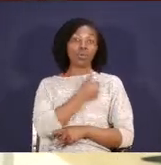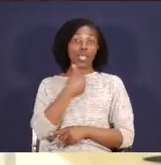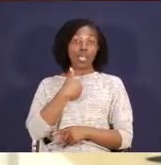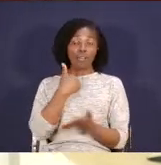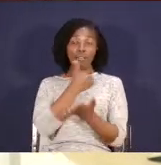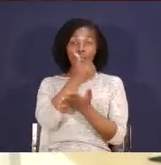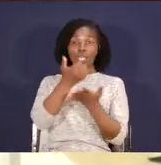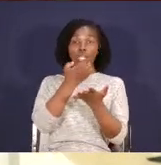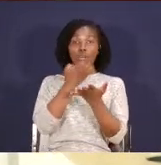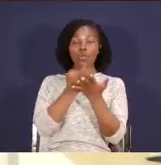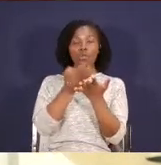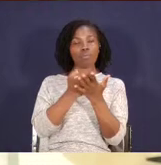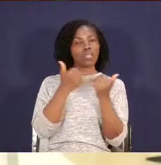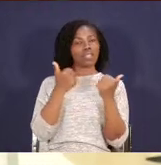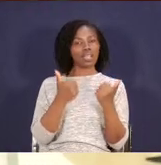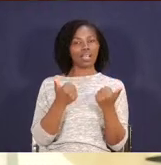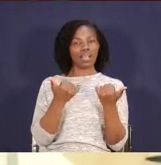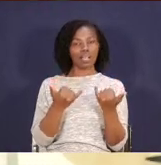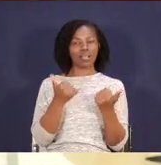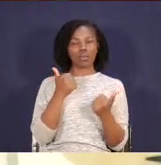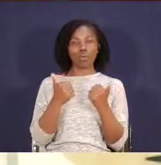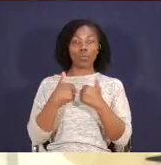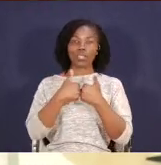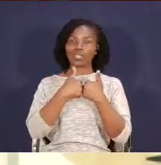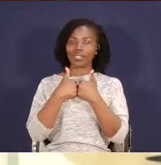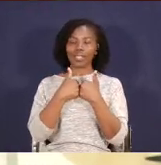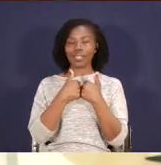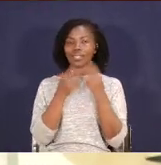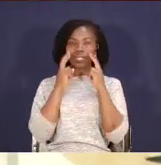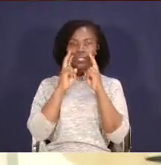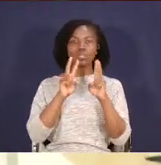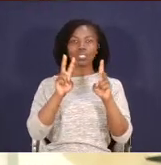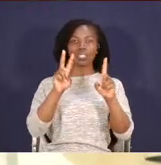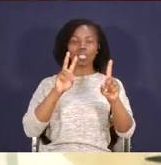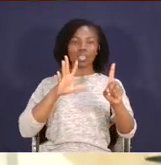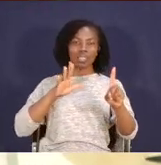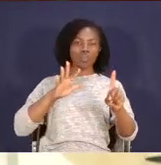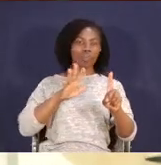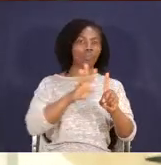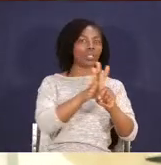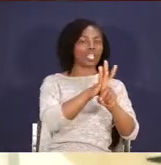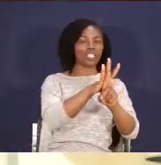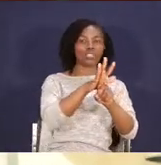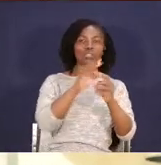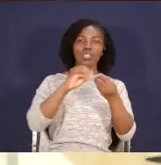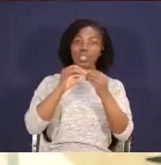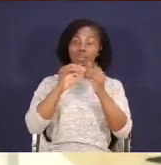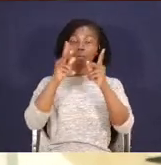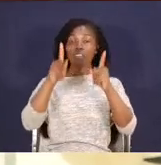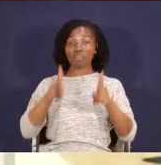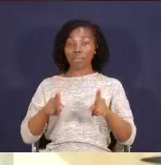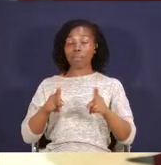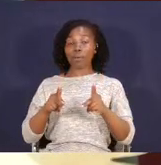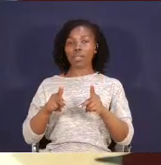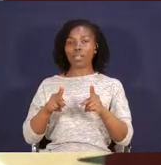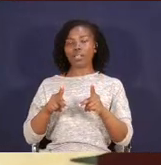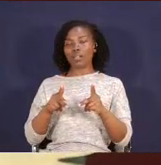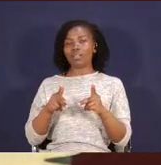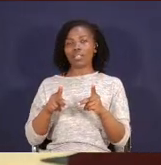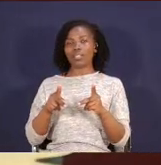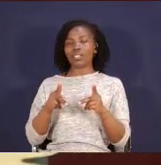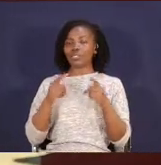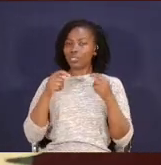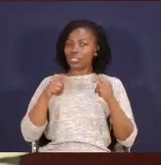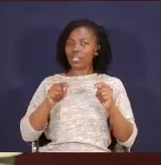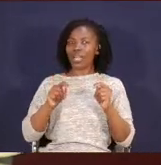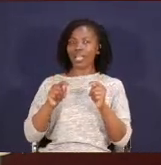now that is struggling, and you look at a population vis-a-vis the national cake, and even if you try